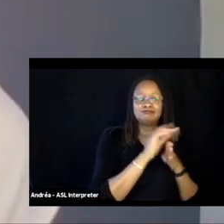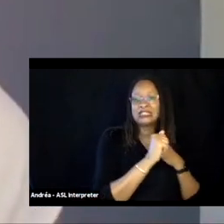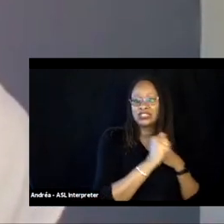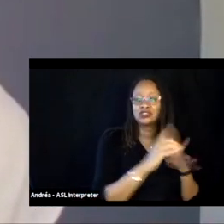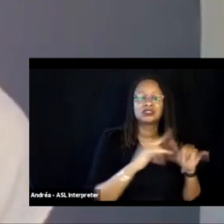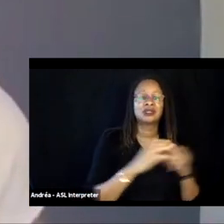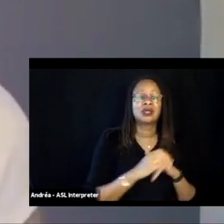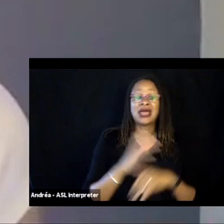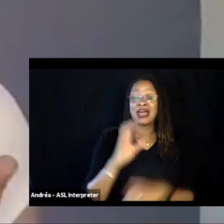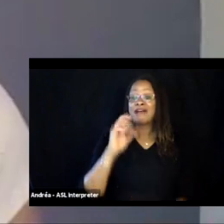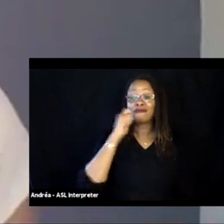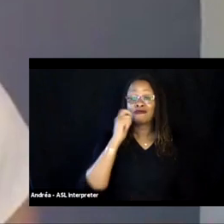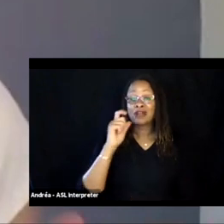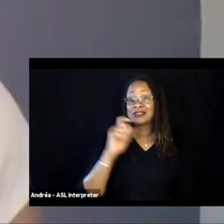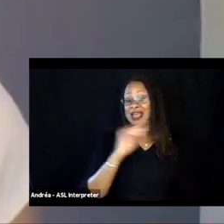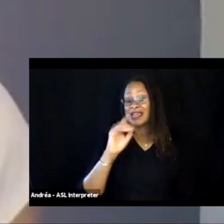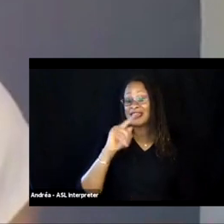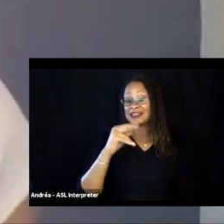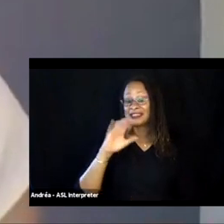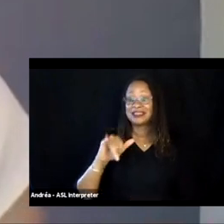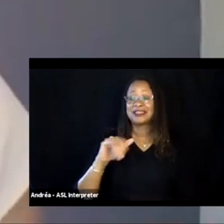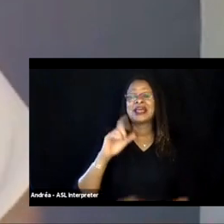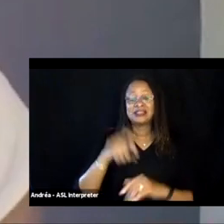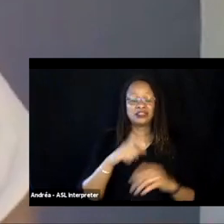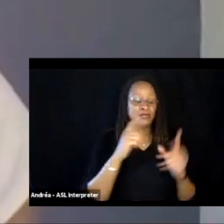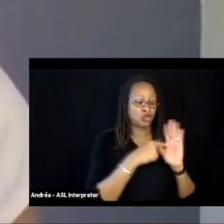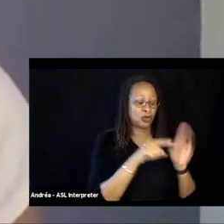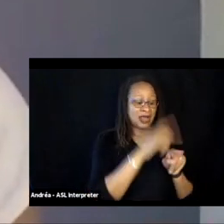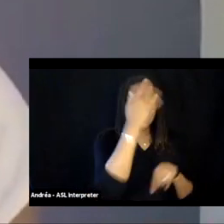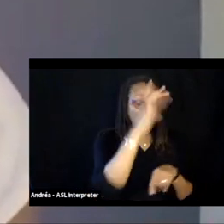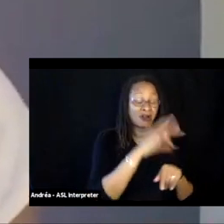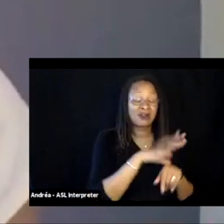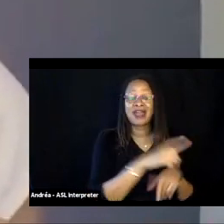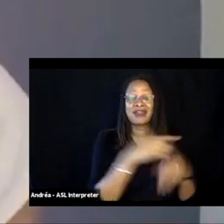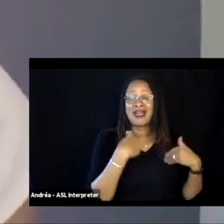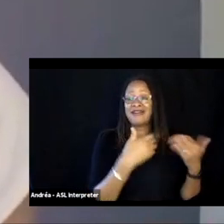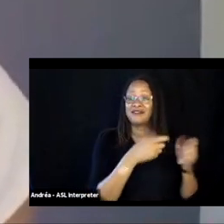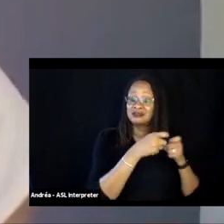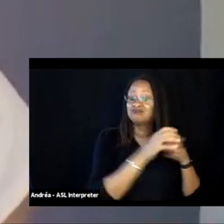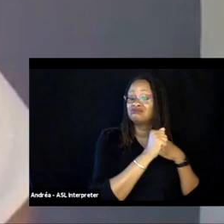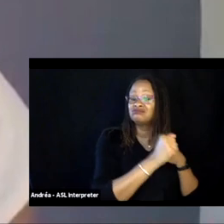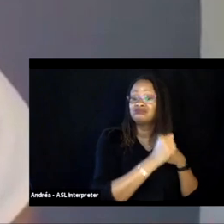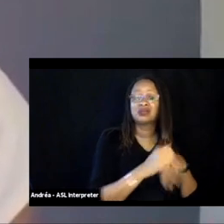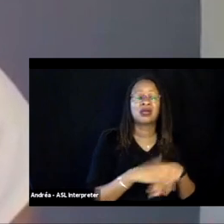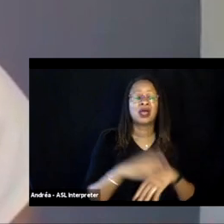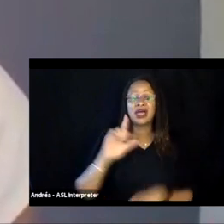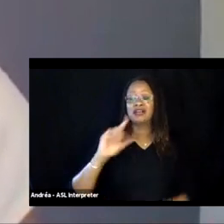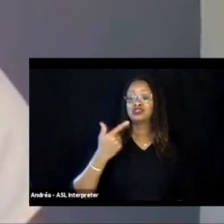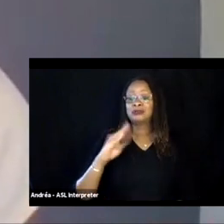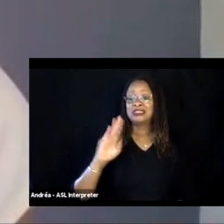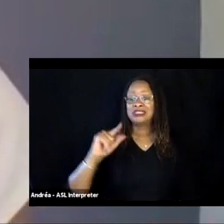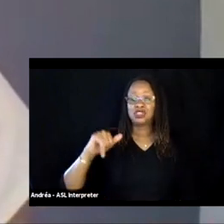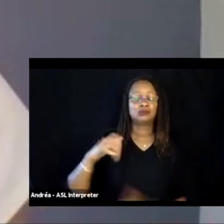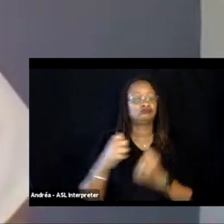as intelligent and as professionals in scripts. For LGBTQ plus characters, there's a vast underrepresentation here. And